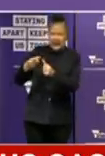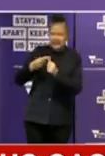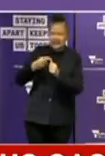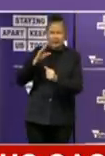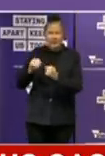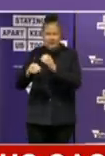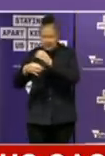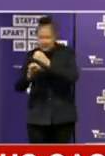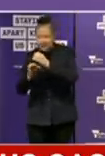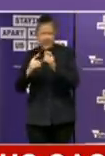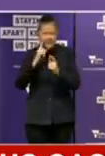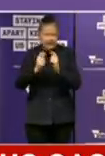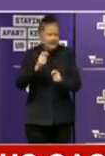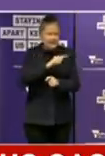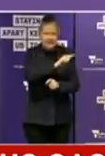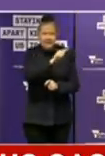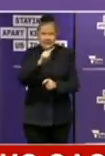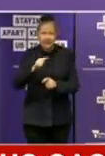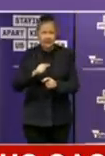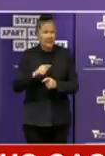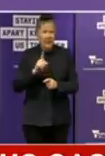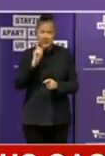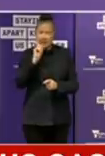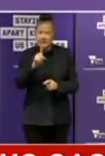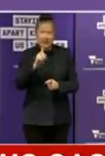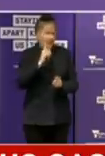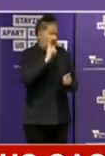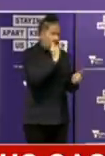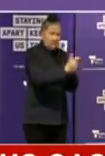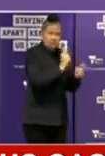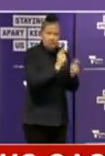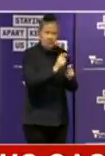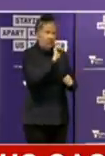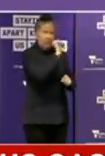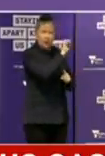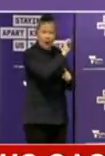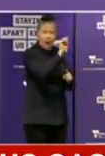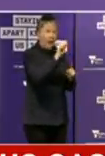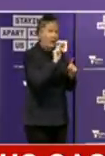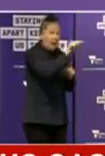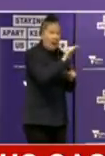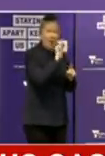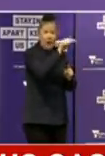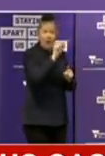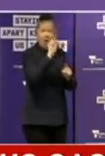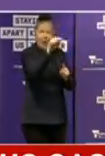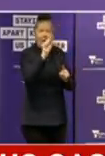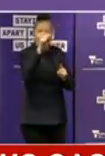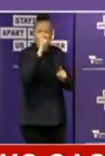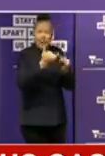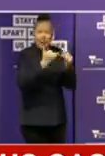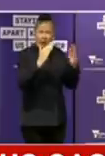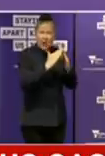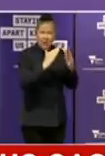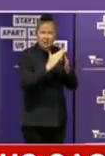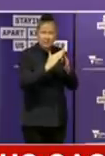hard. Testing was going on, door knocking was going on until very late into the night last night, and it was a long night and a very early start this